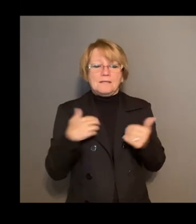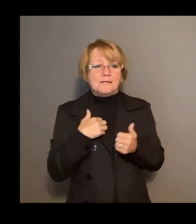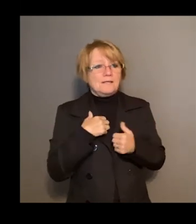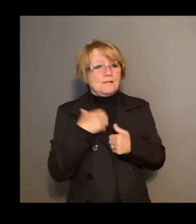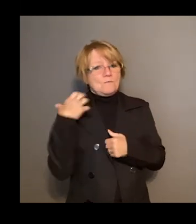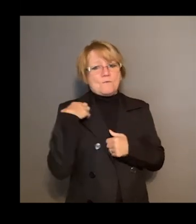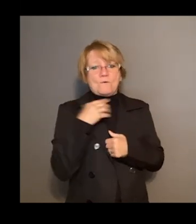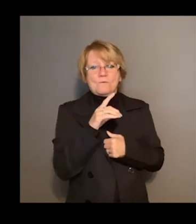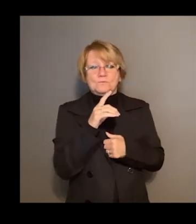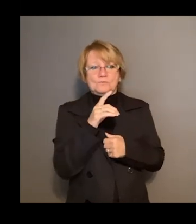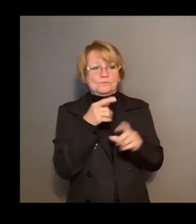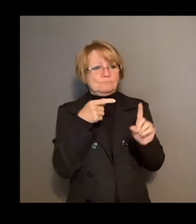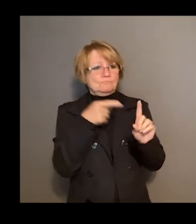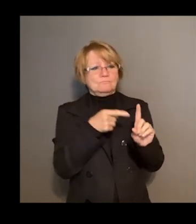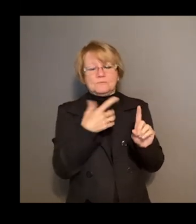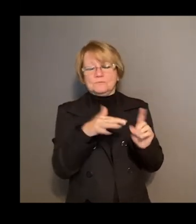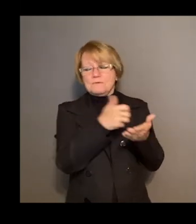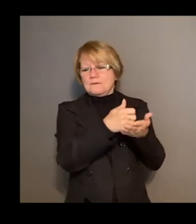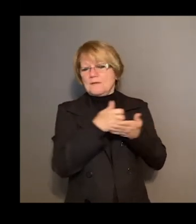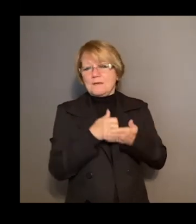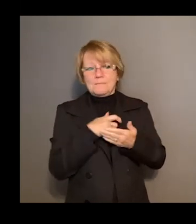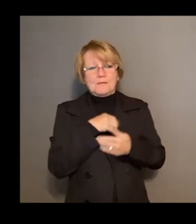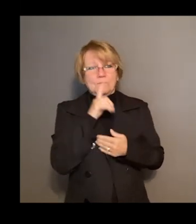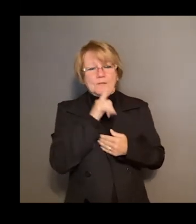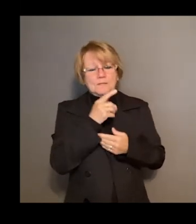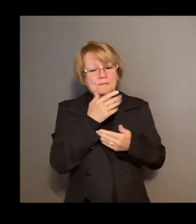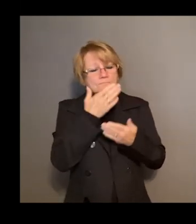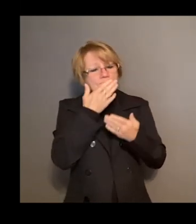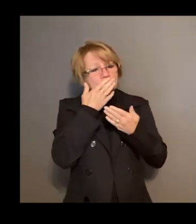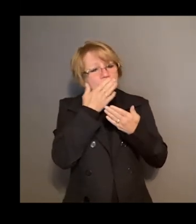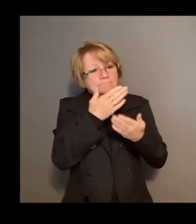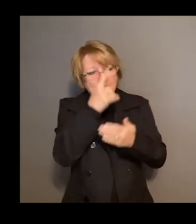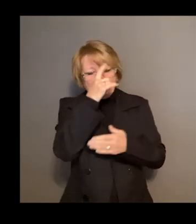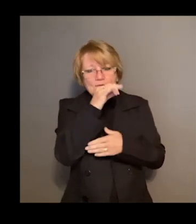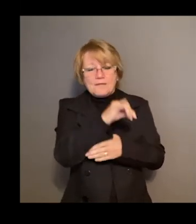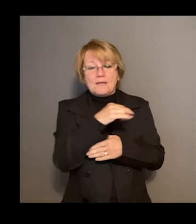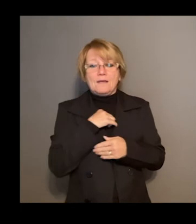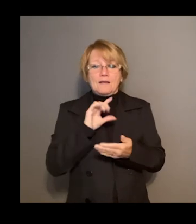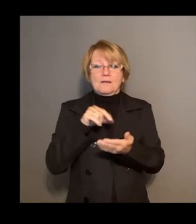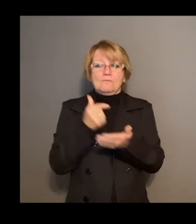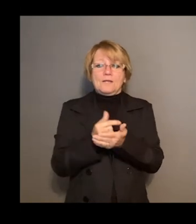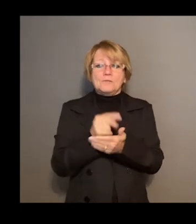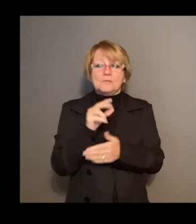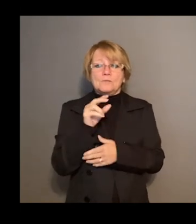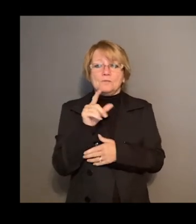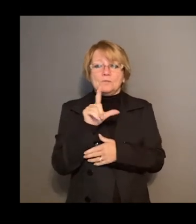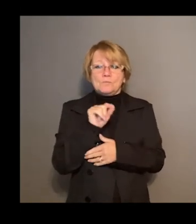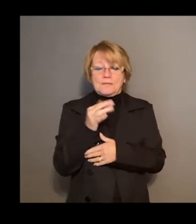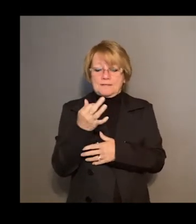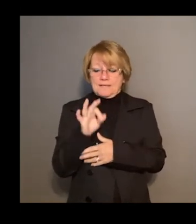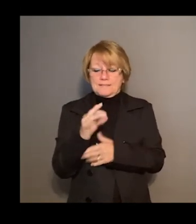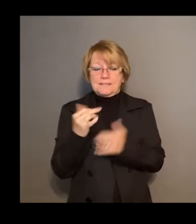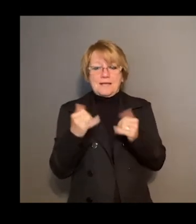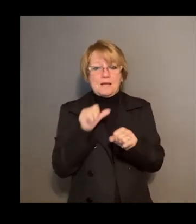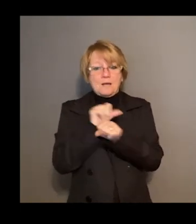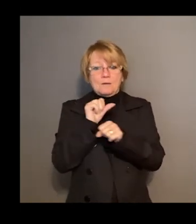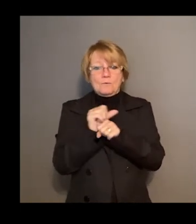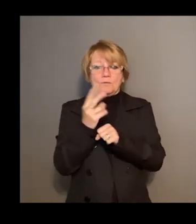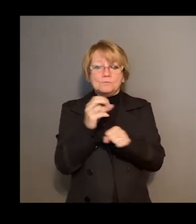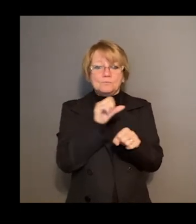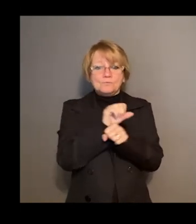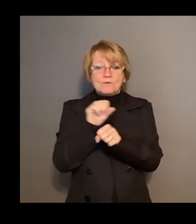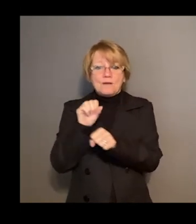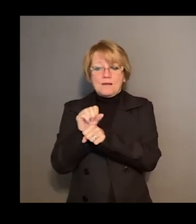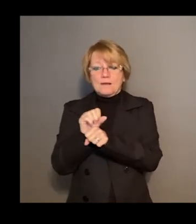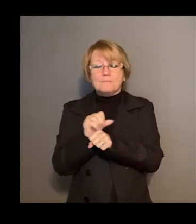trying to balance everything out. And he definitely helped me out, man. And I'm blessed, man. I thank him for that. I graduated in